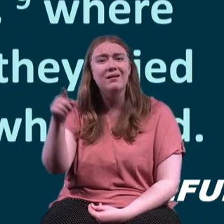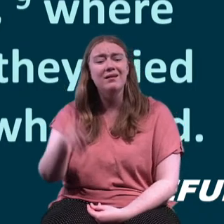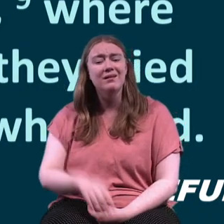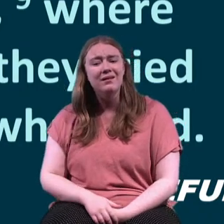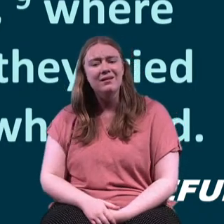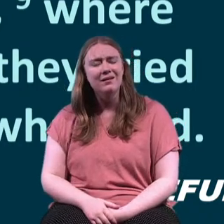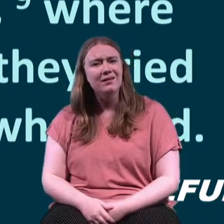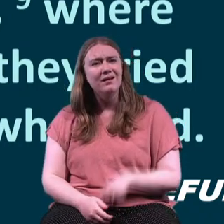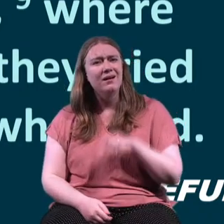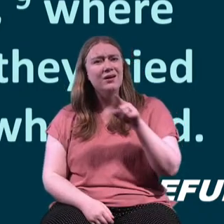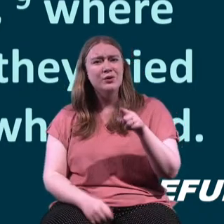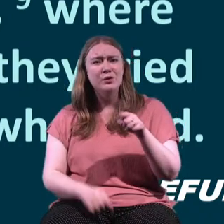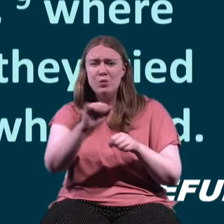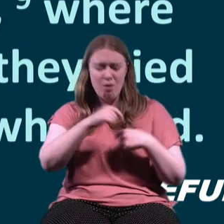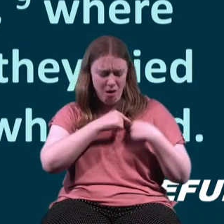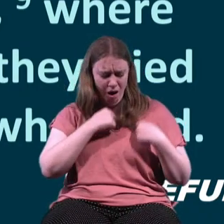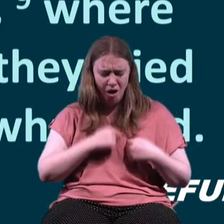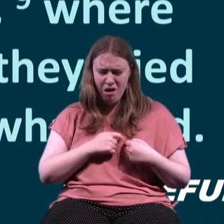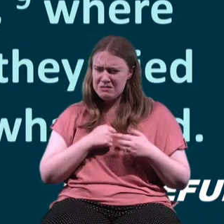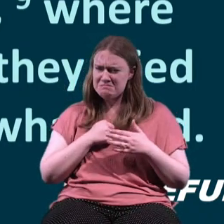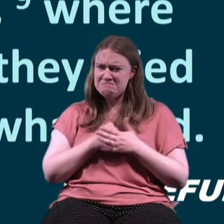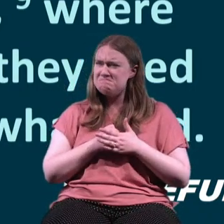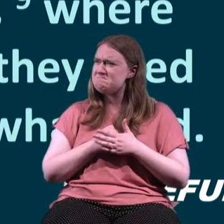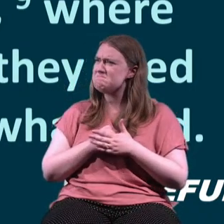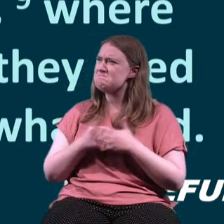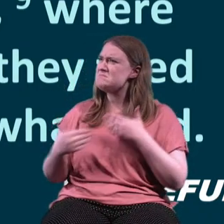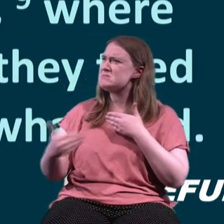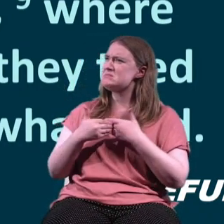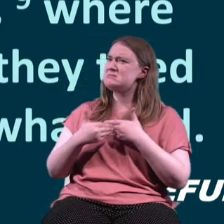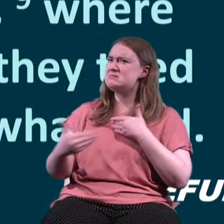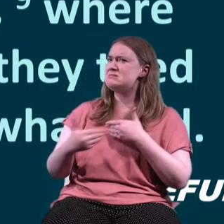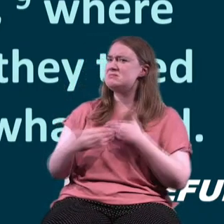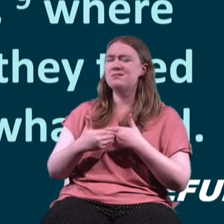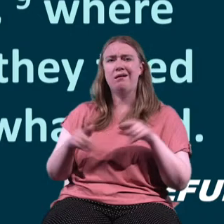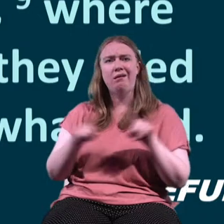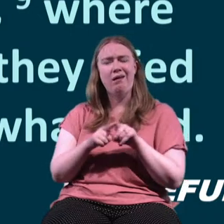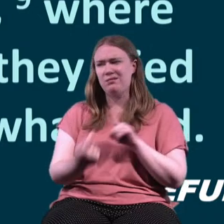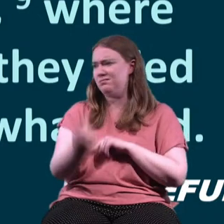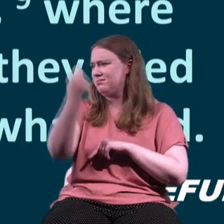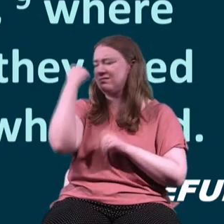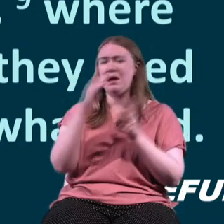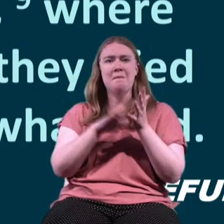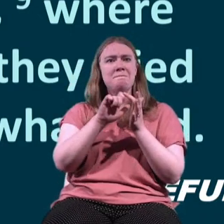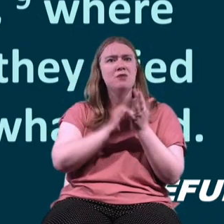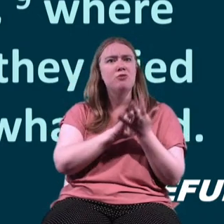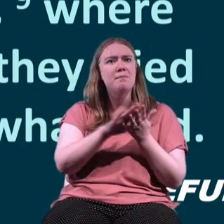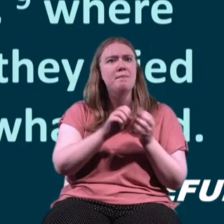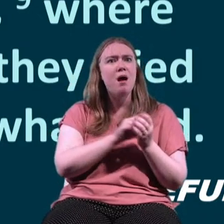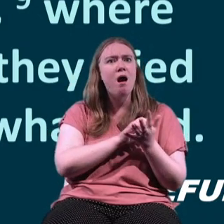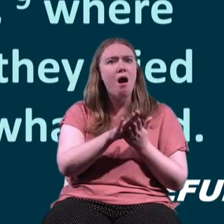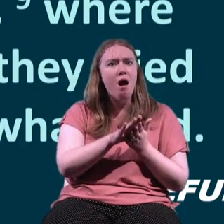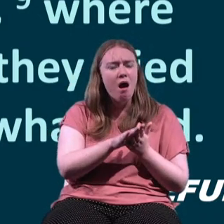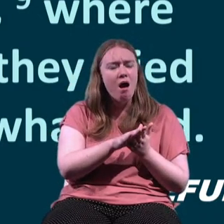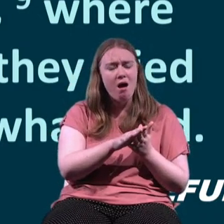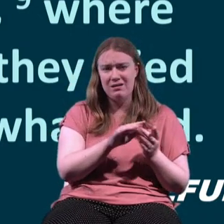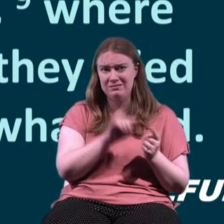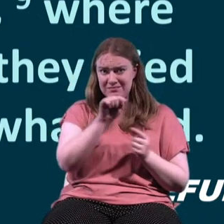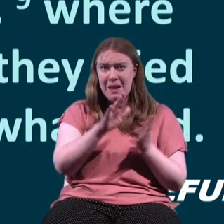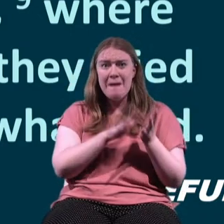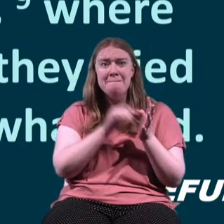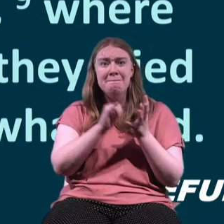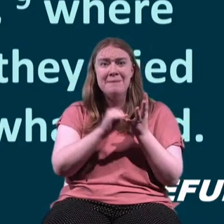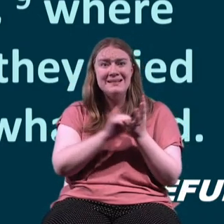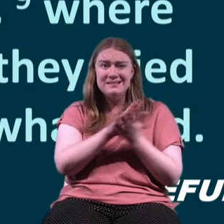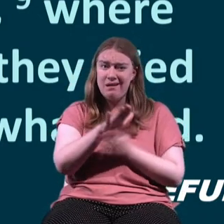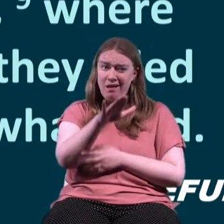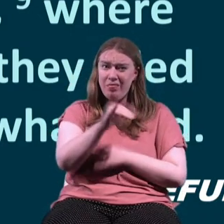do not harden your hearts as you did at Meribah, as you did that day at Massa in